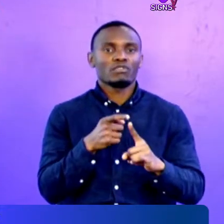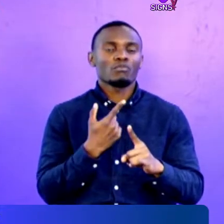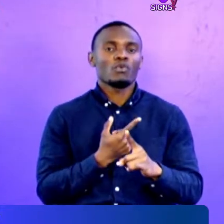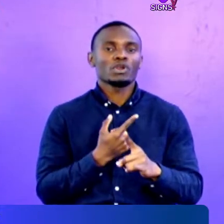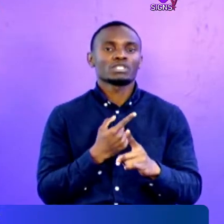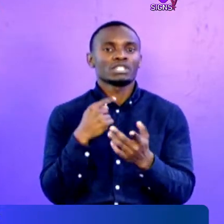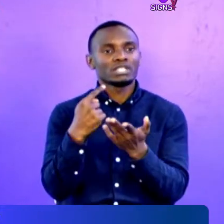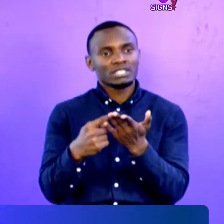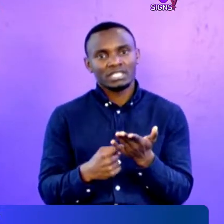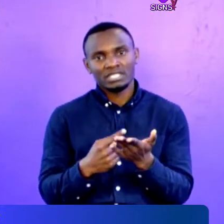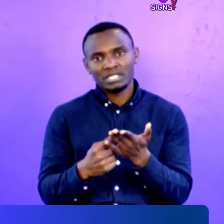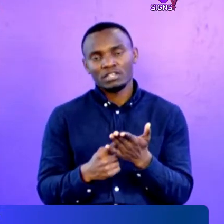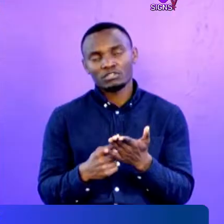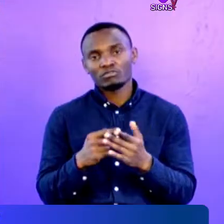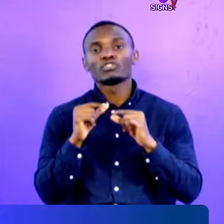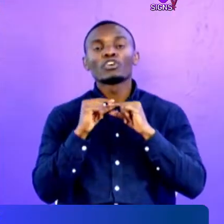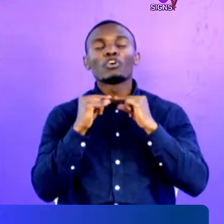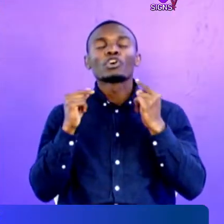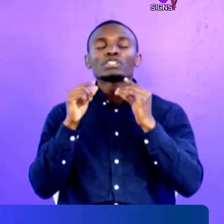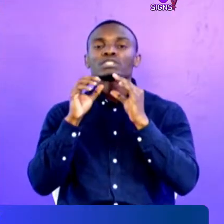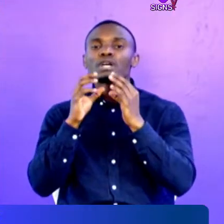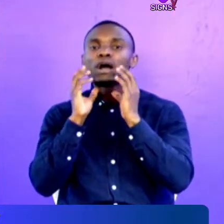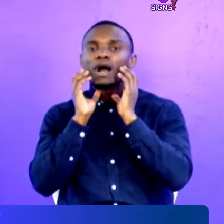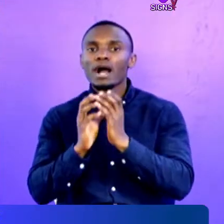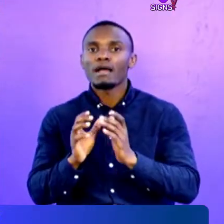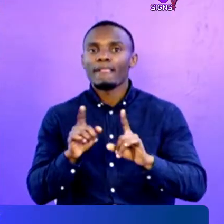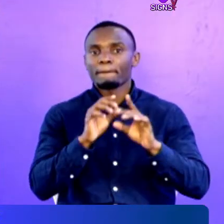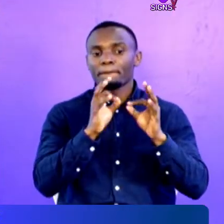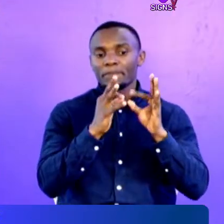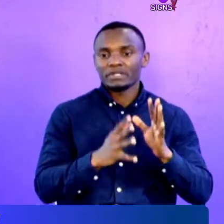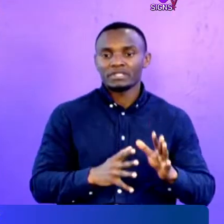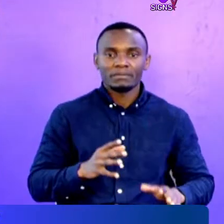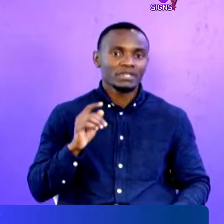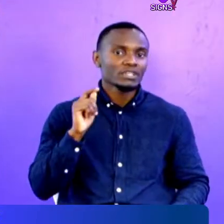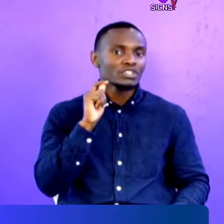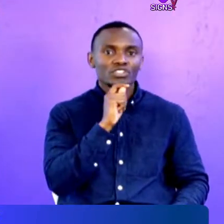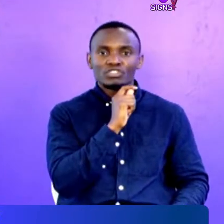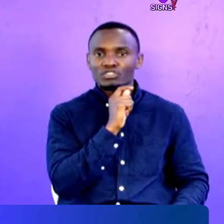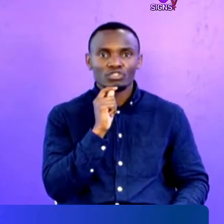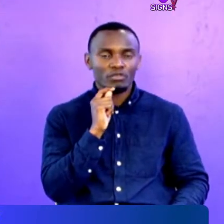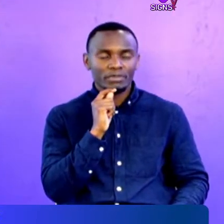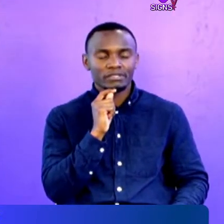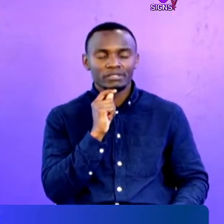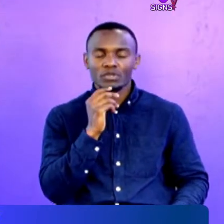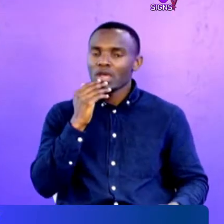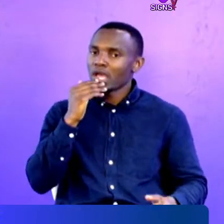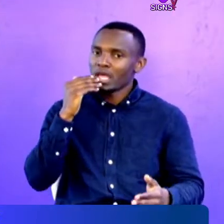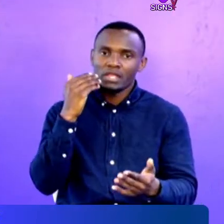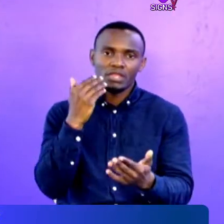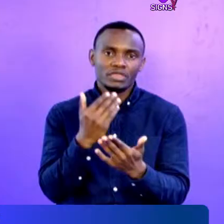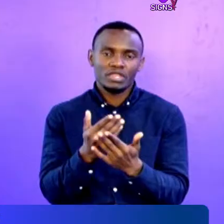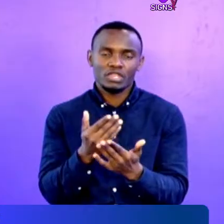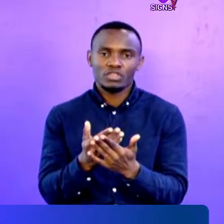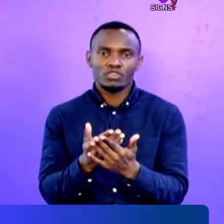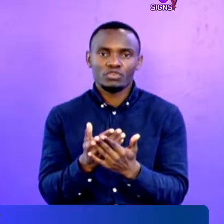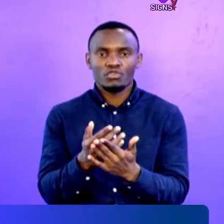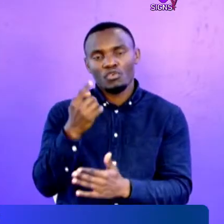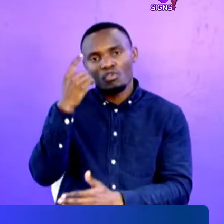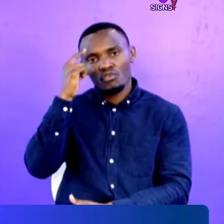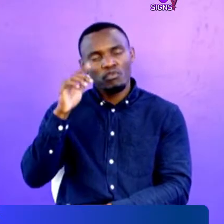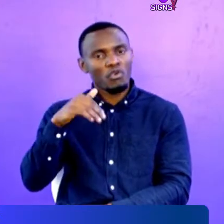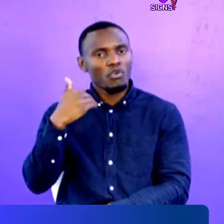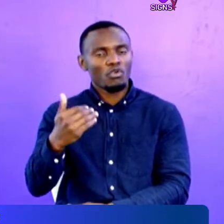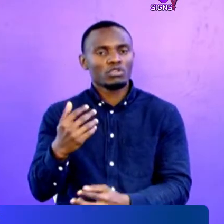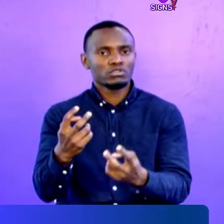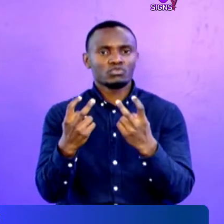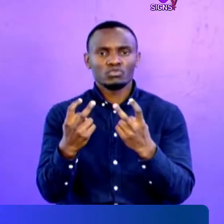host, Alan Herbert. Sign language interpreter has been Tobias Omondi. And mine is to say thank you for committing the early morning. I think